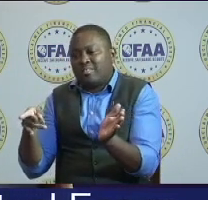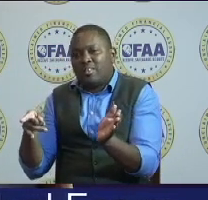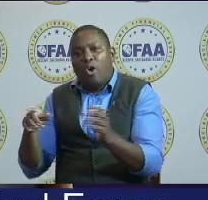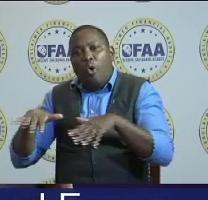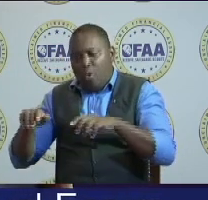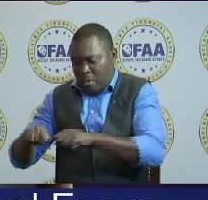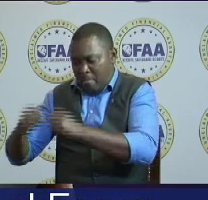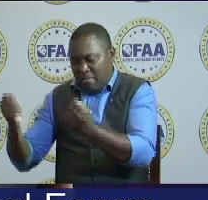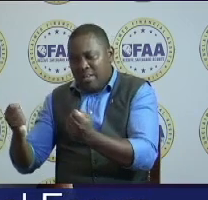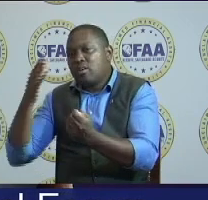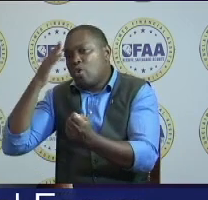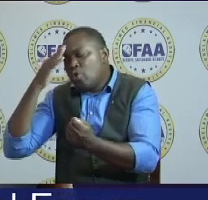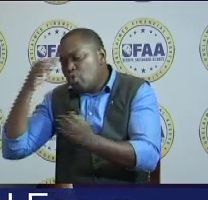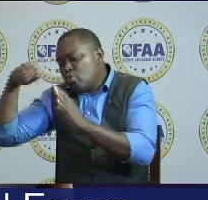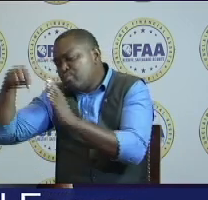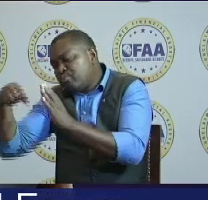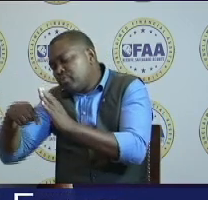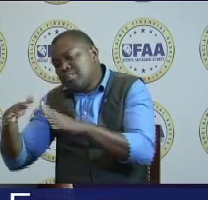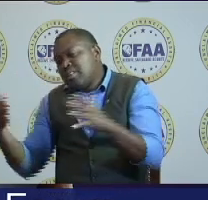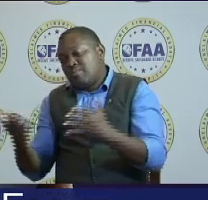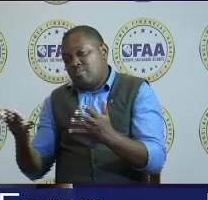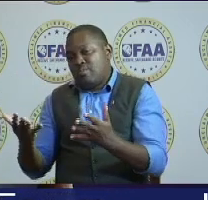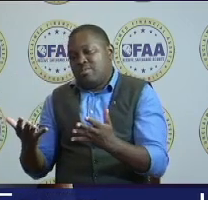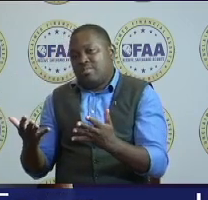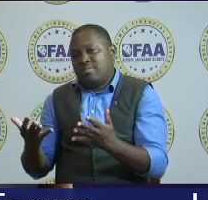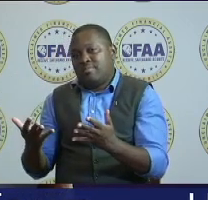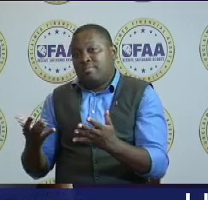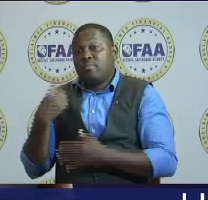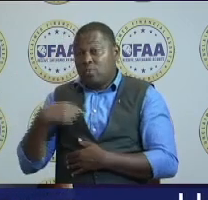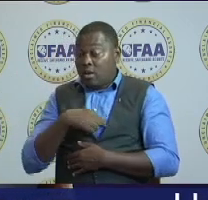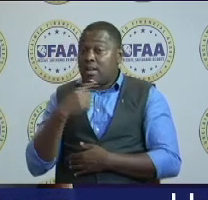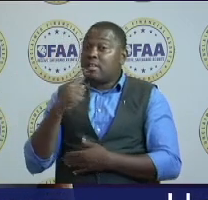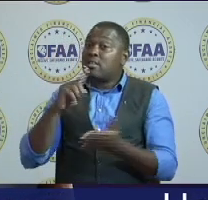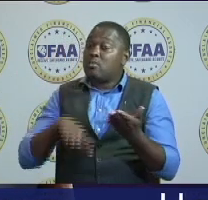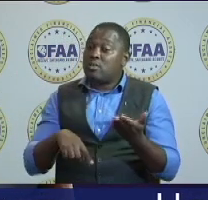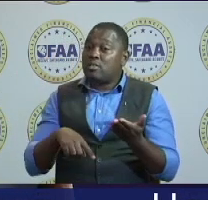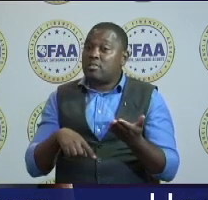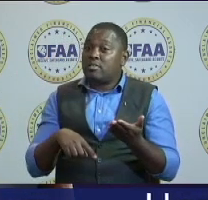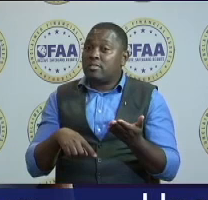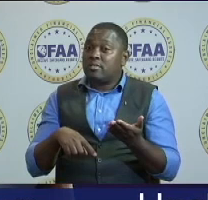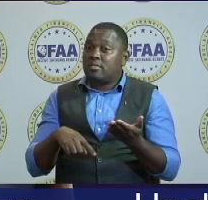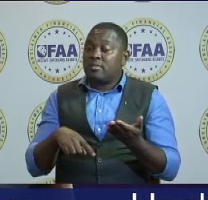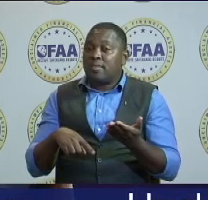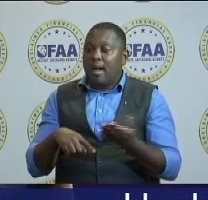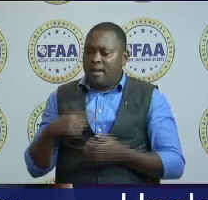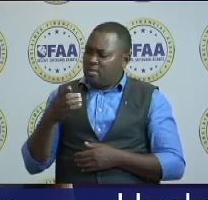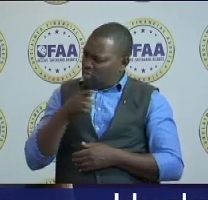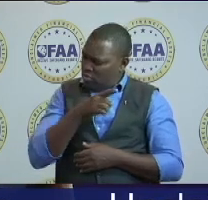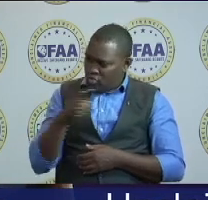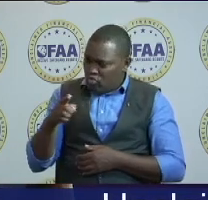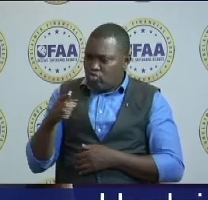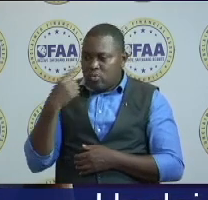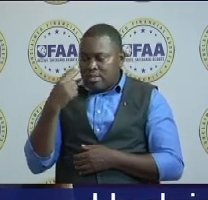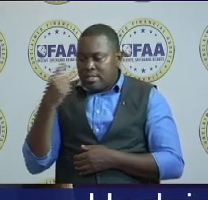it, as the case may be. So what we have said for the authority is for you to look at the boxes you are